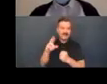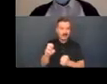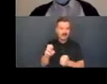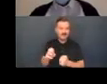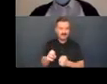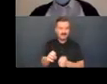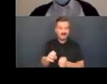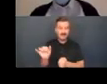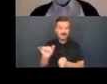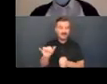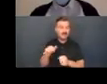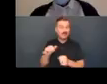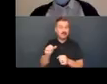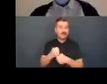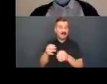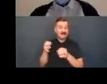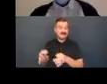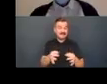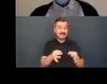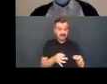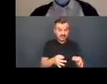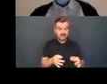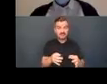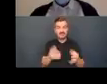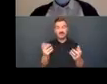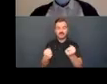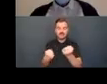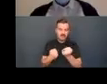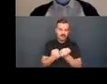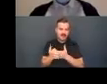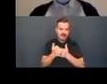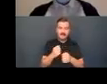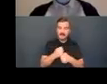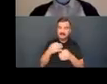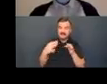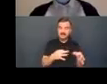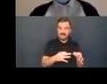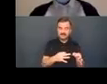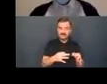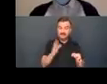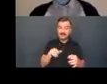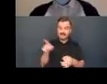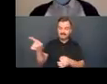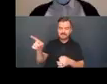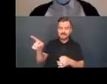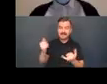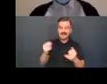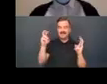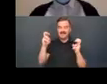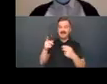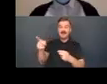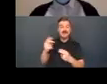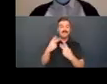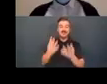uh, decision-making substitute decision-making or supported decision-making. And now we know